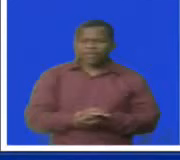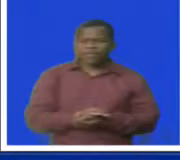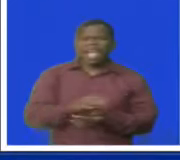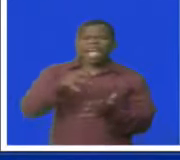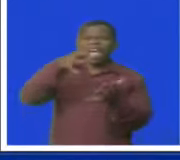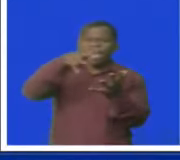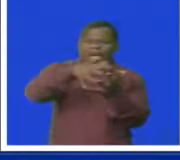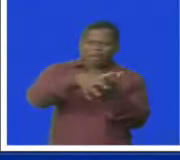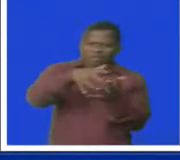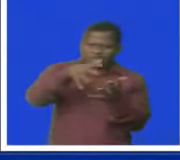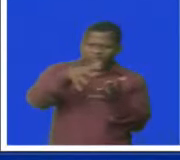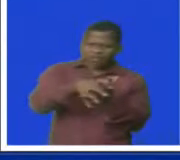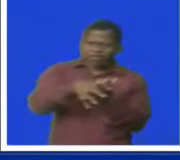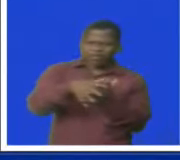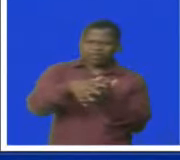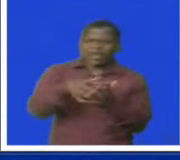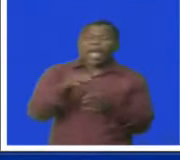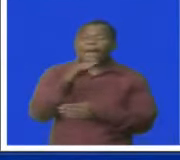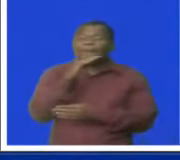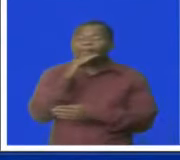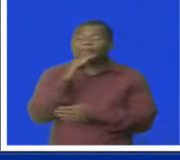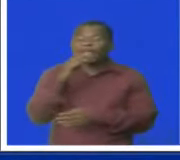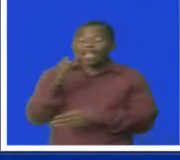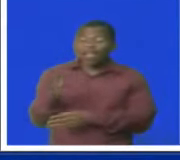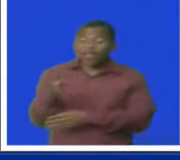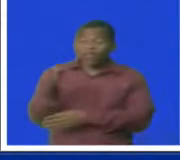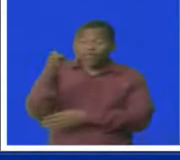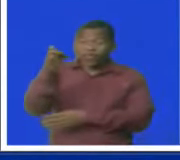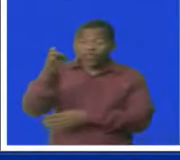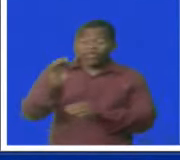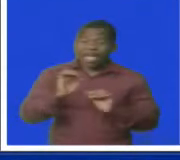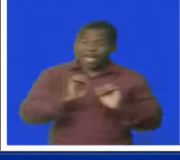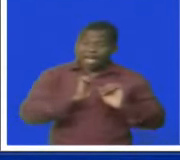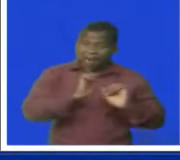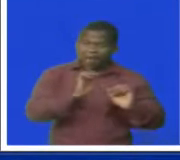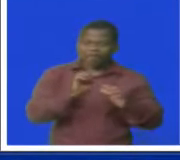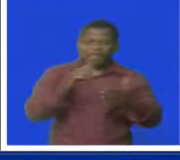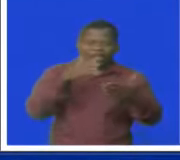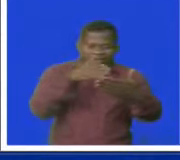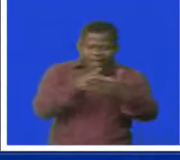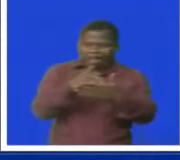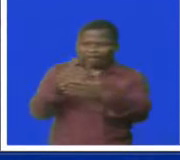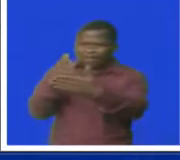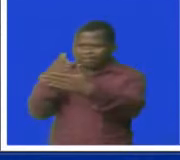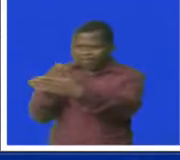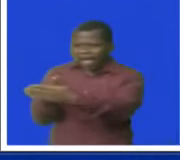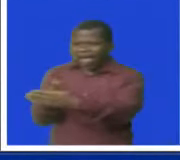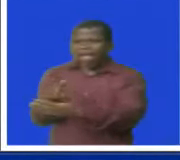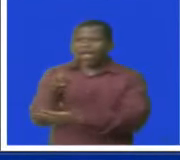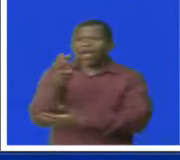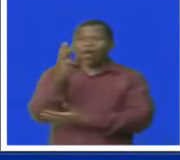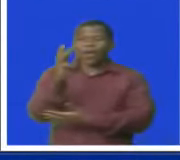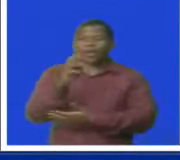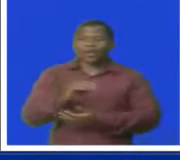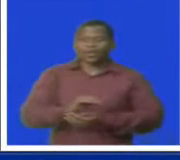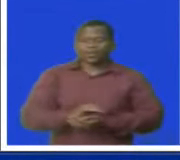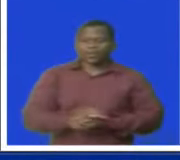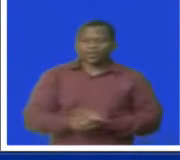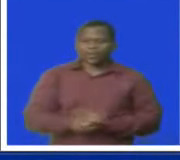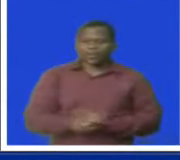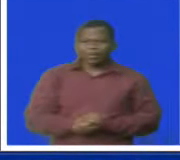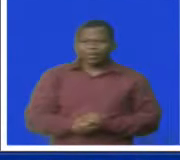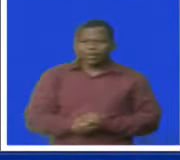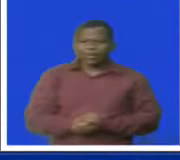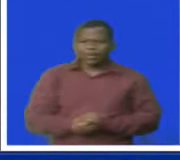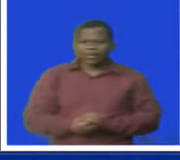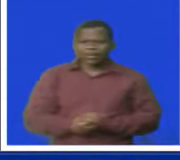abuse, abandon their career path. These effects are incurable. I